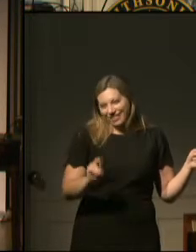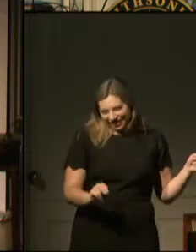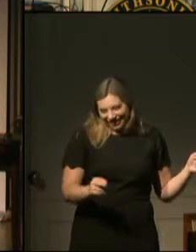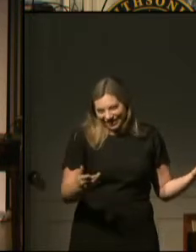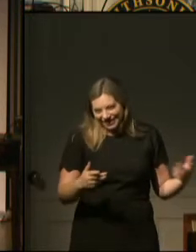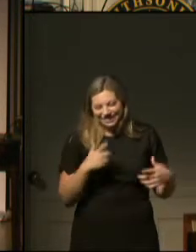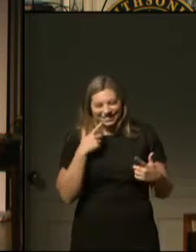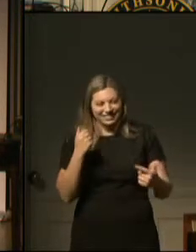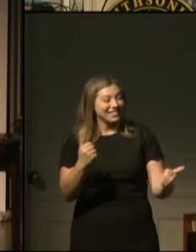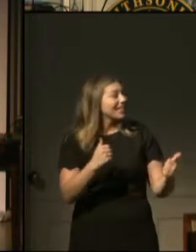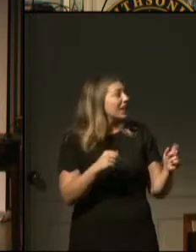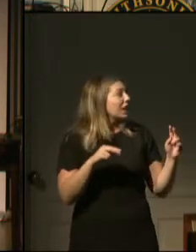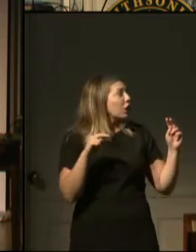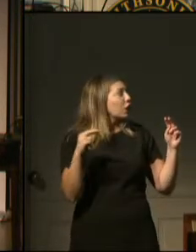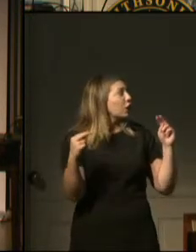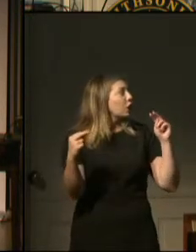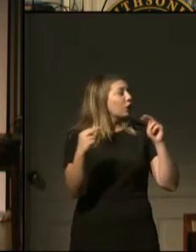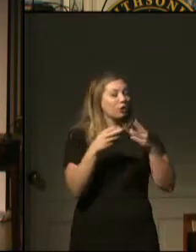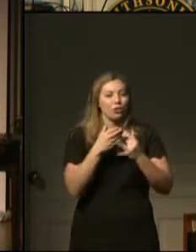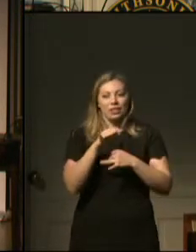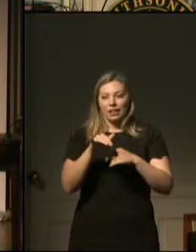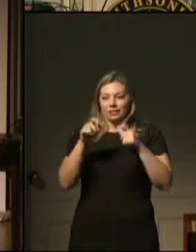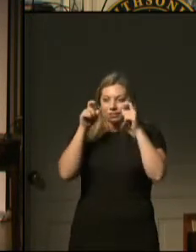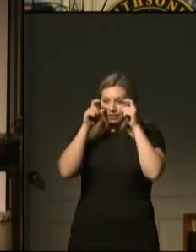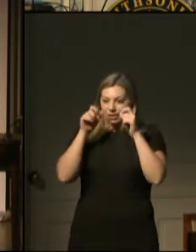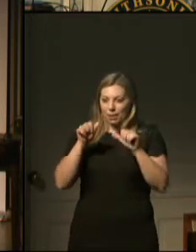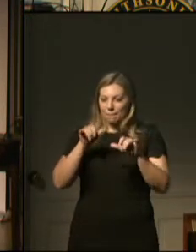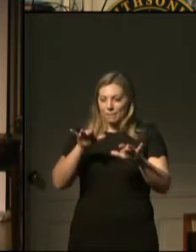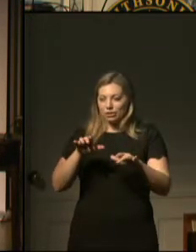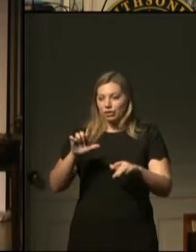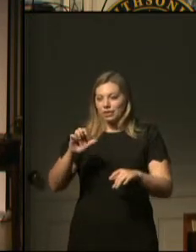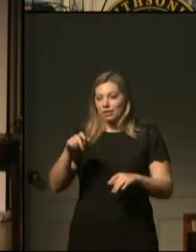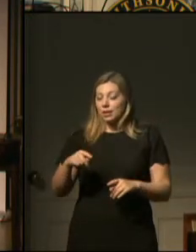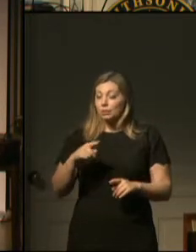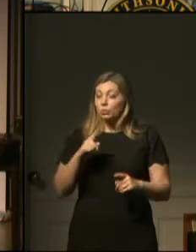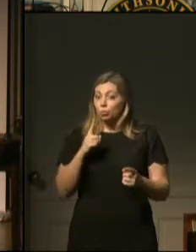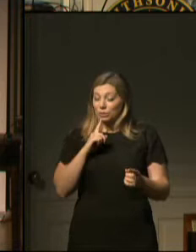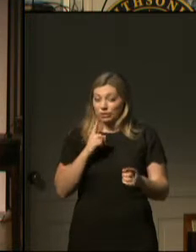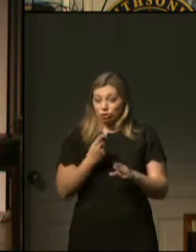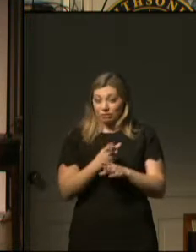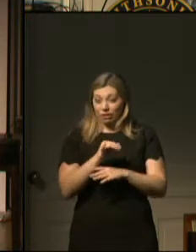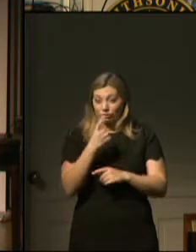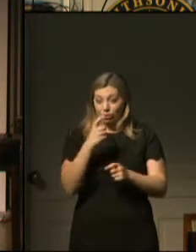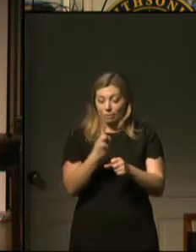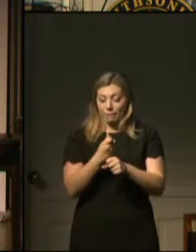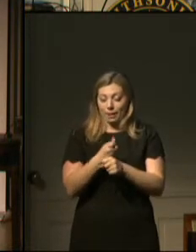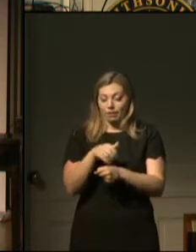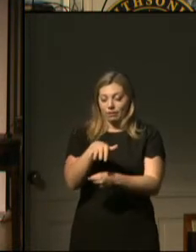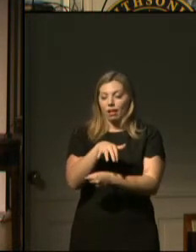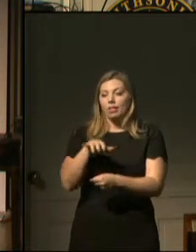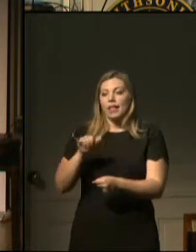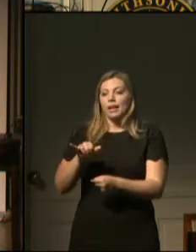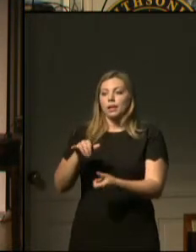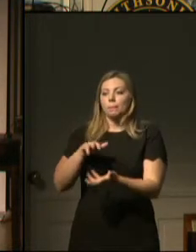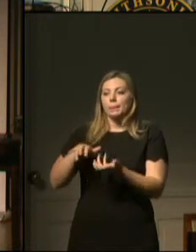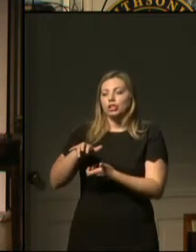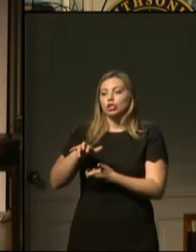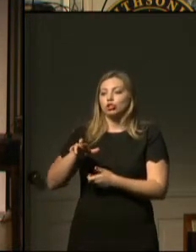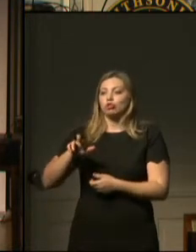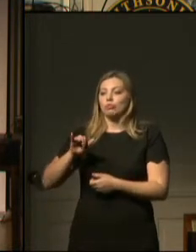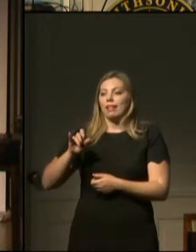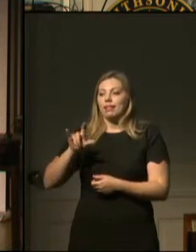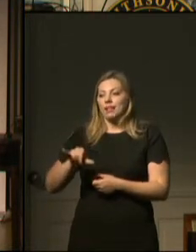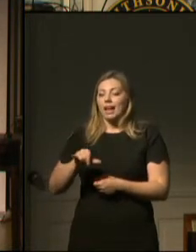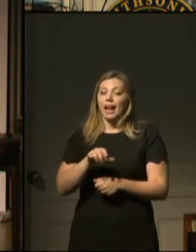He is looking at us through the Magic Leap, and one of the projects that we're doing with that one is we're turning our cafeteria into a mixed reality air and space museum using assets